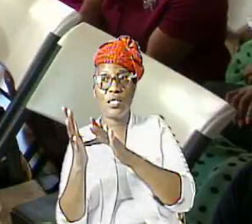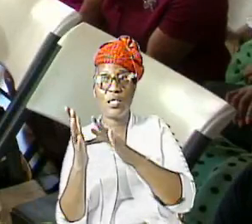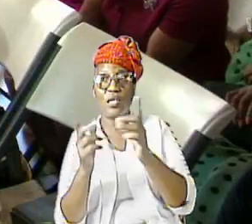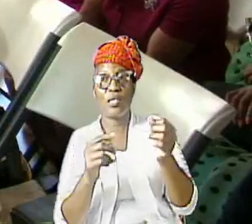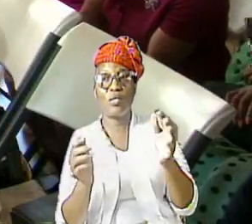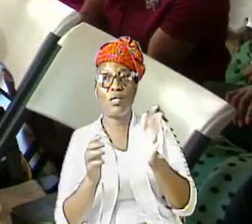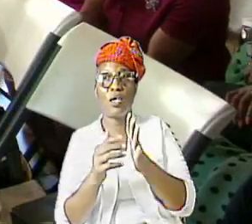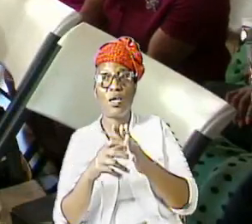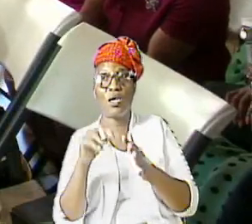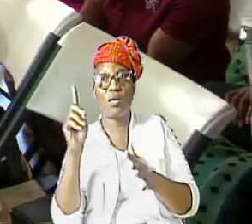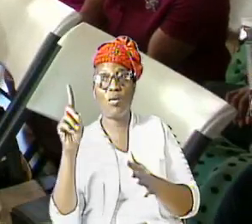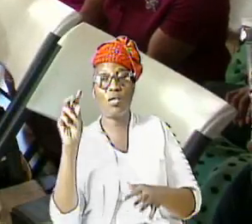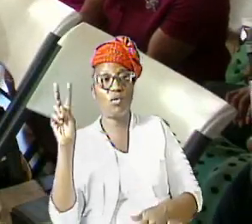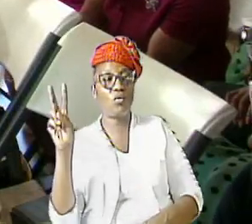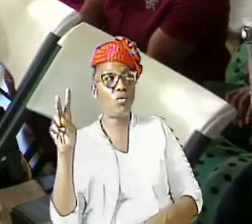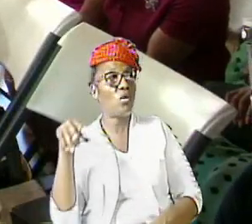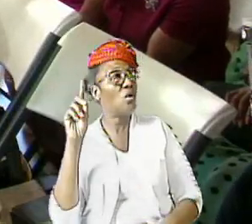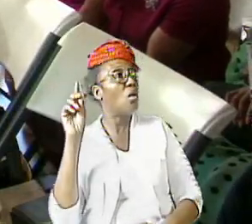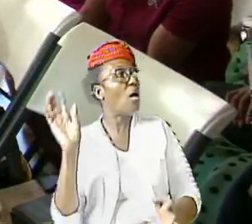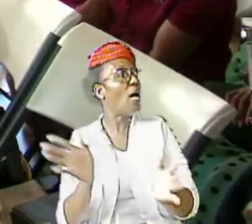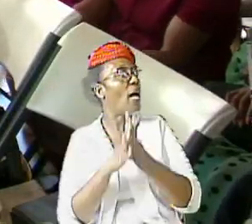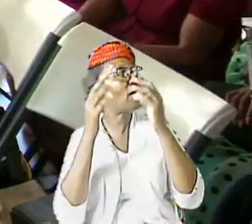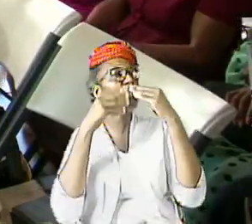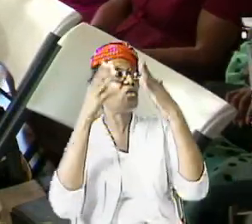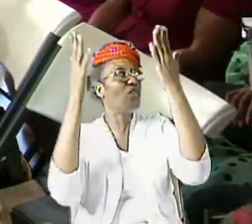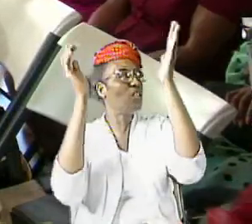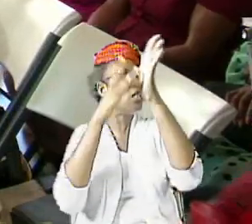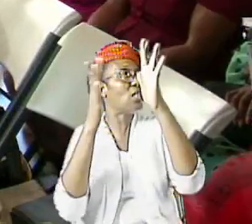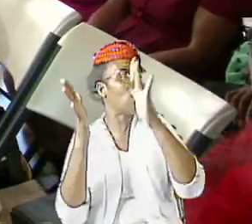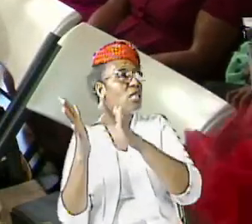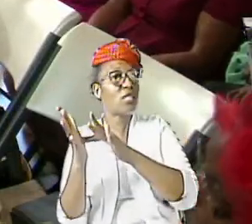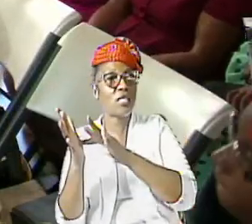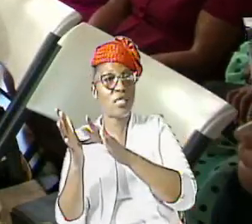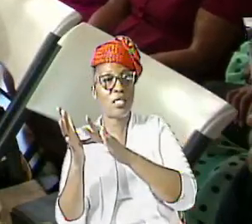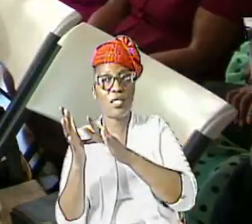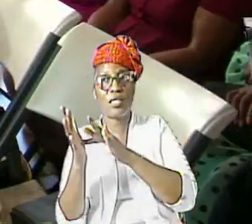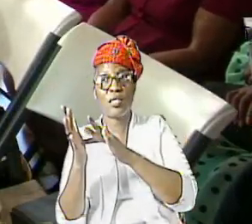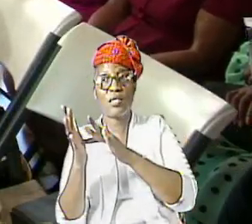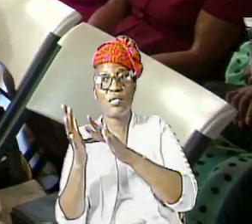Can we do it again one more time? After two, one, two.